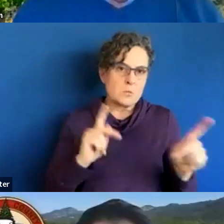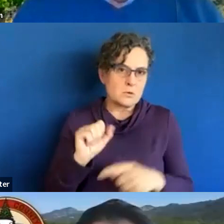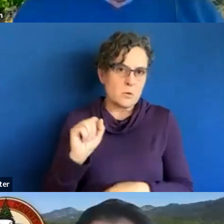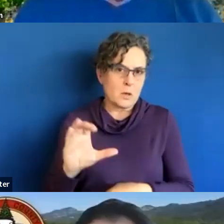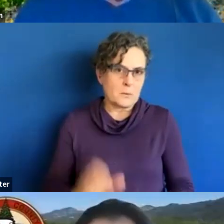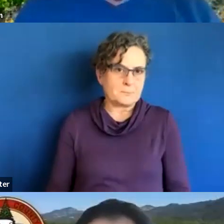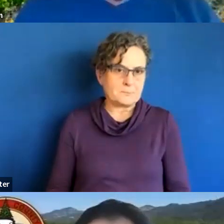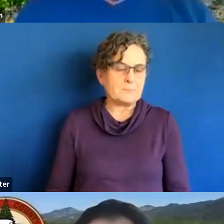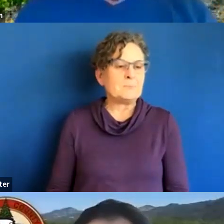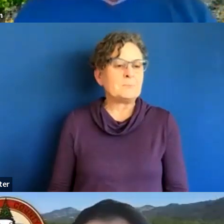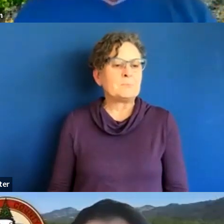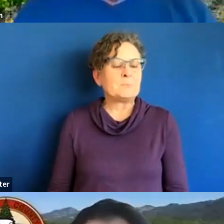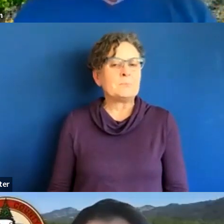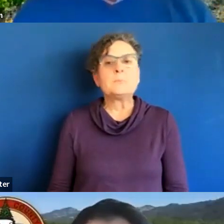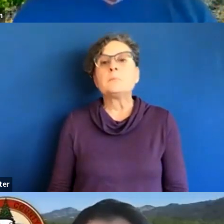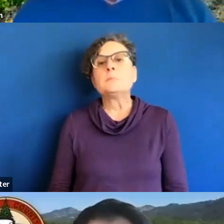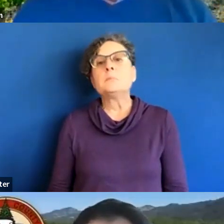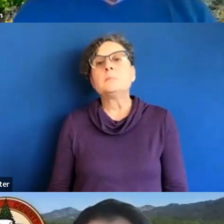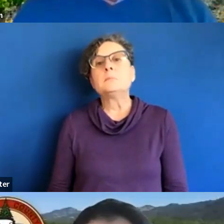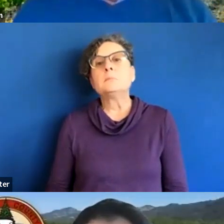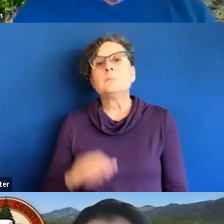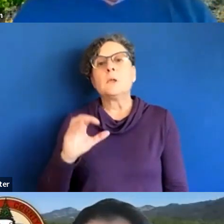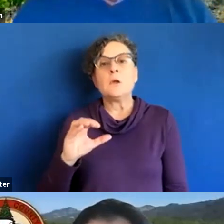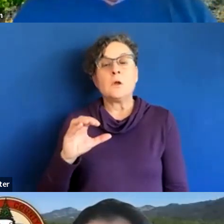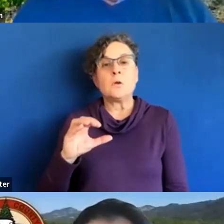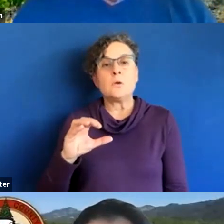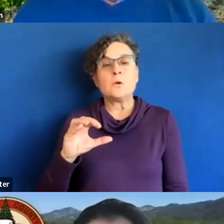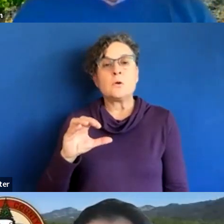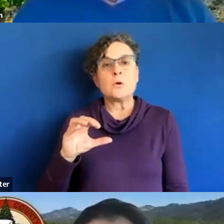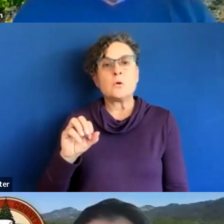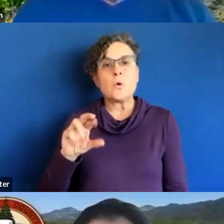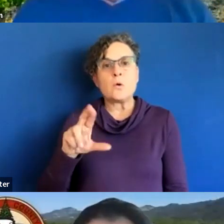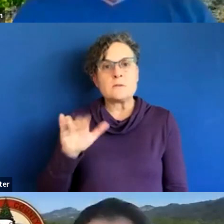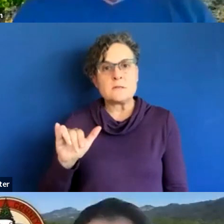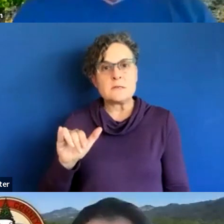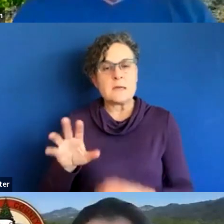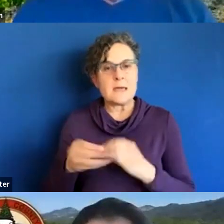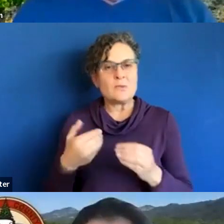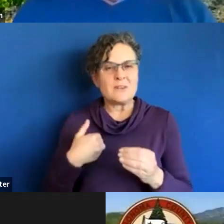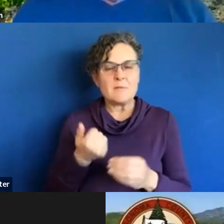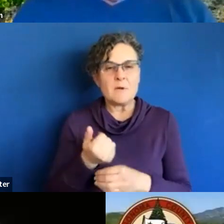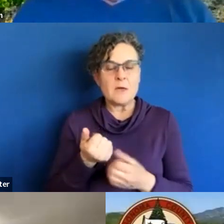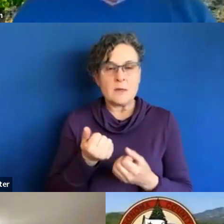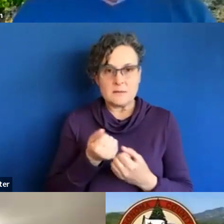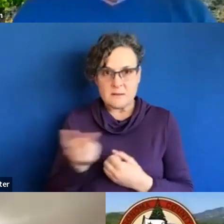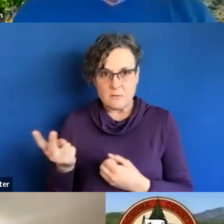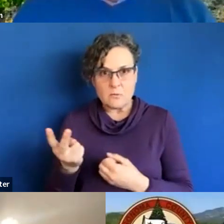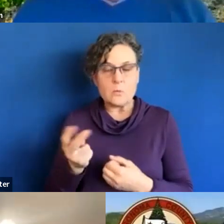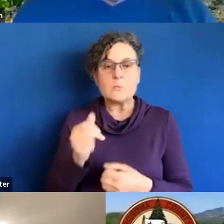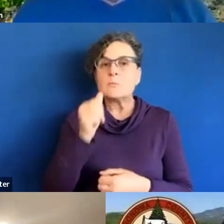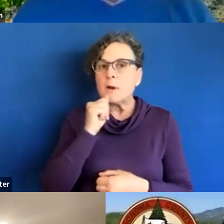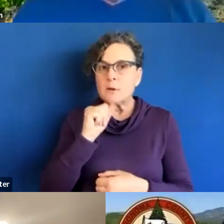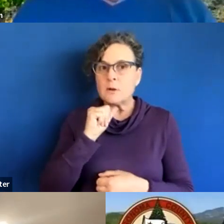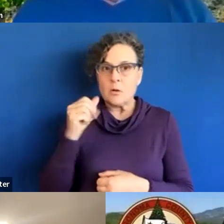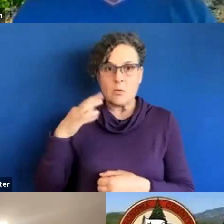just add that there are a number of private nonprofit builders that are actively working throughout the